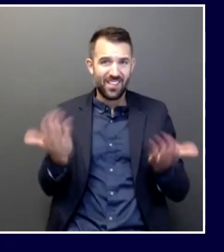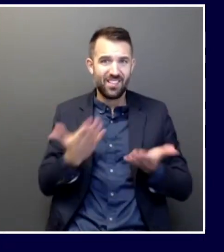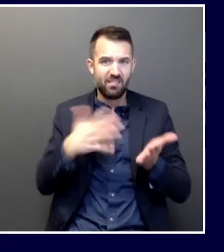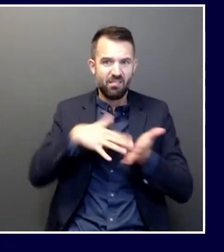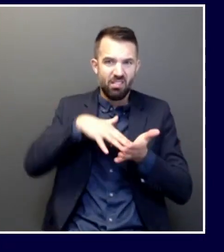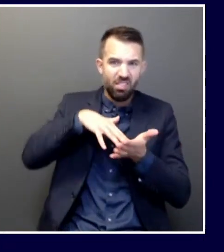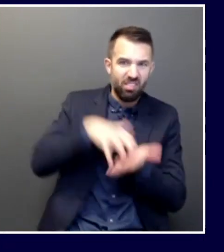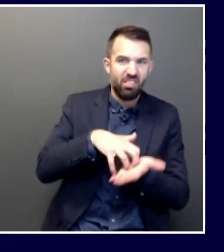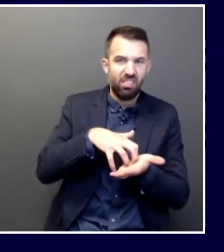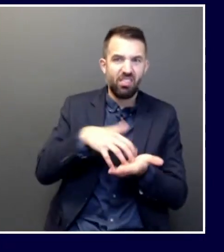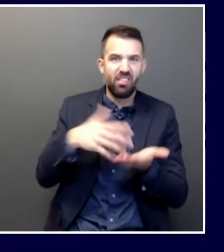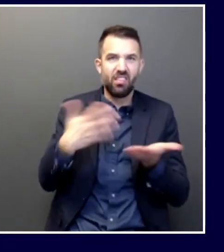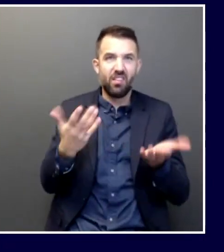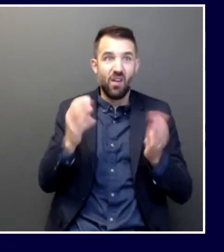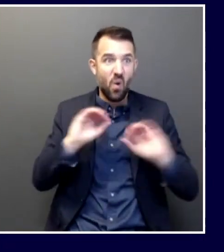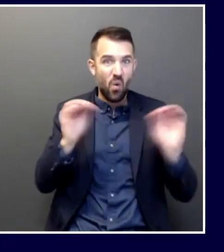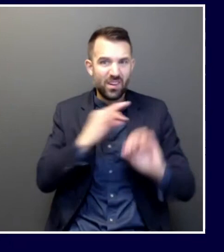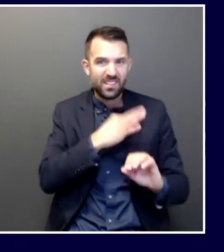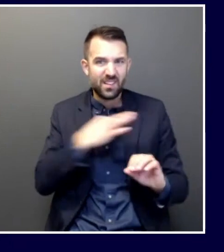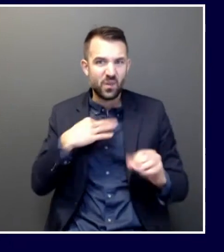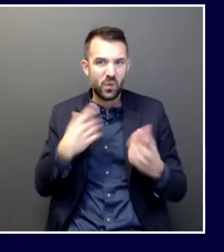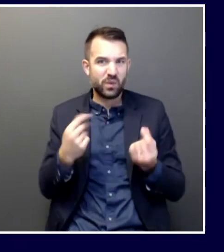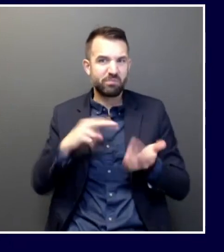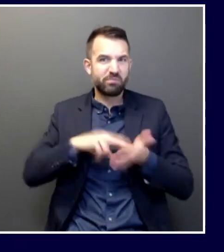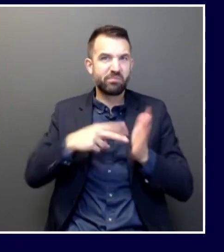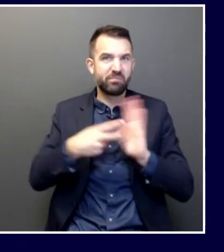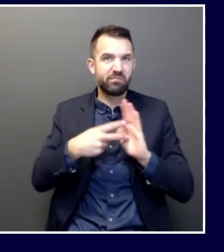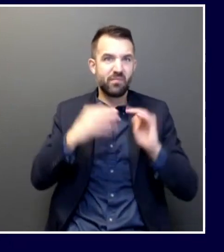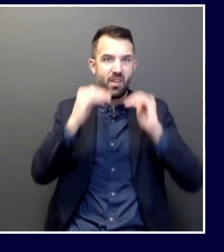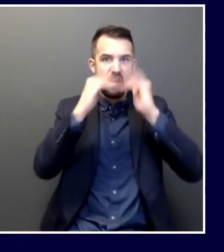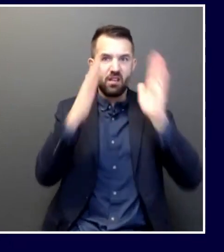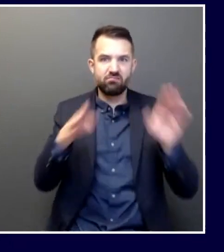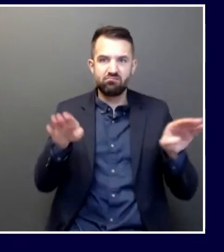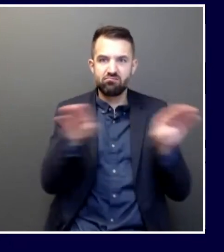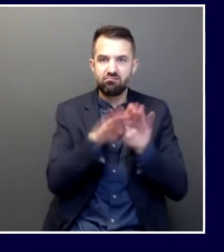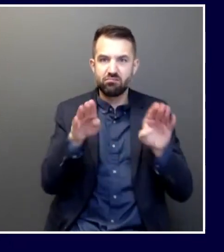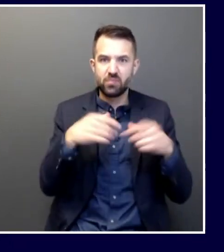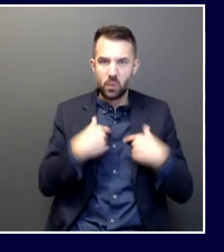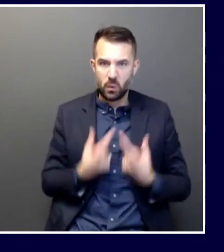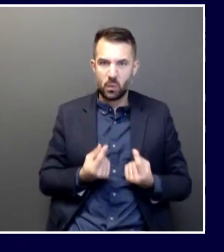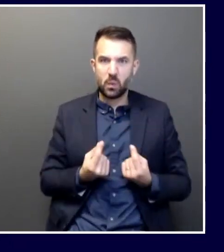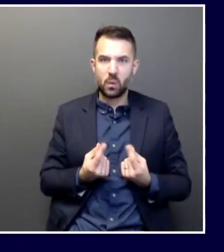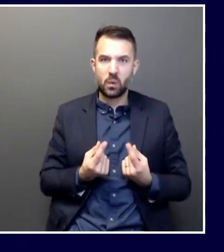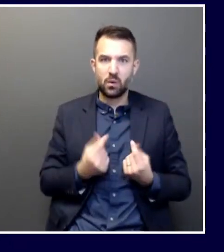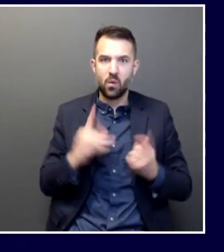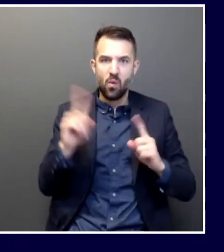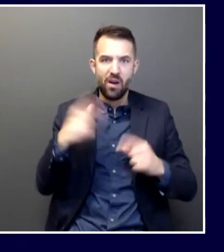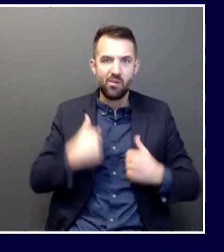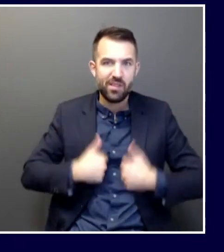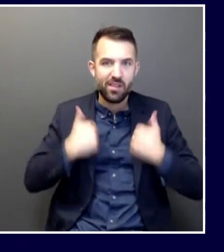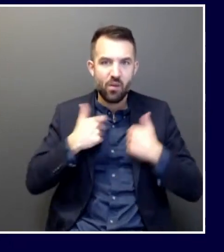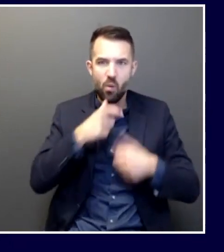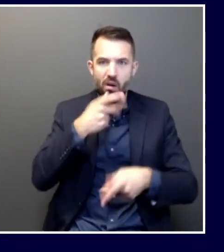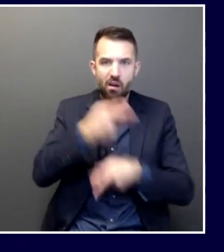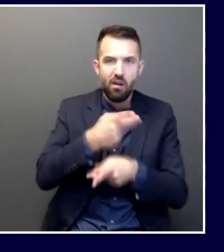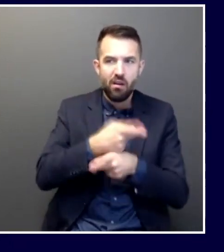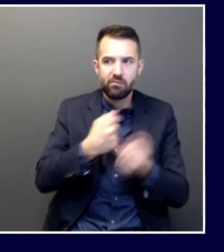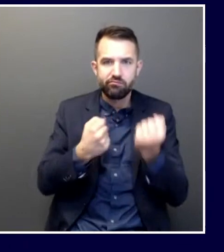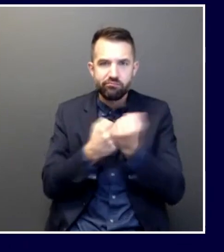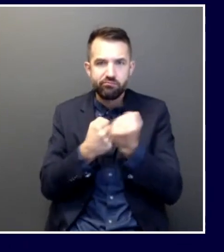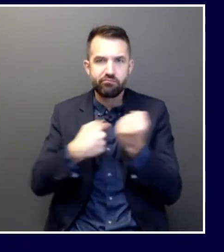And I just wonder, is there anything more the state is going to do or can do to help, prevent these group homes from